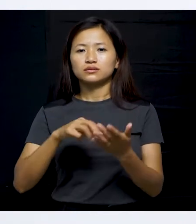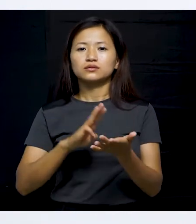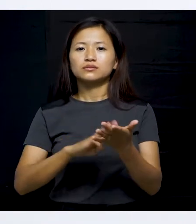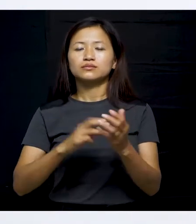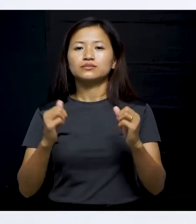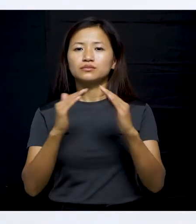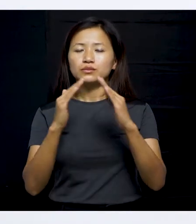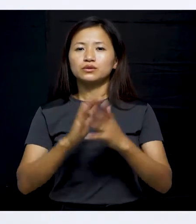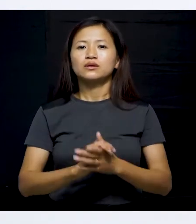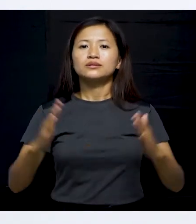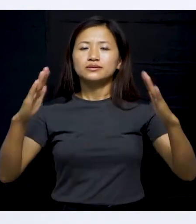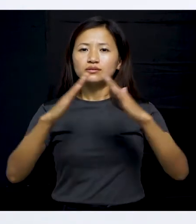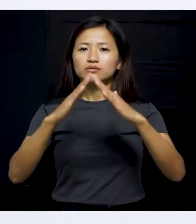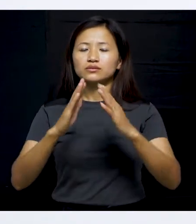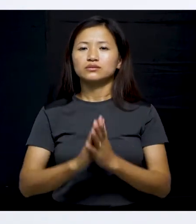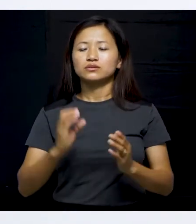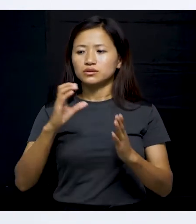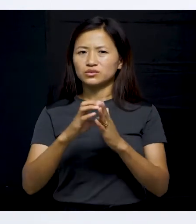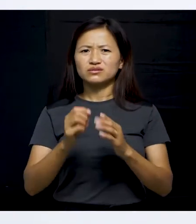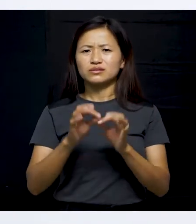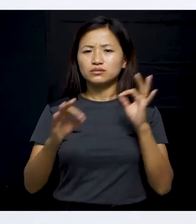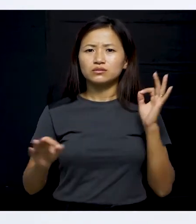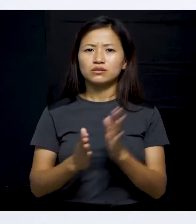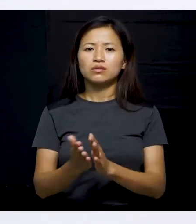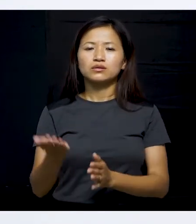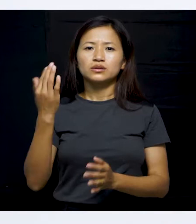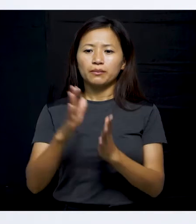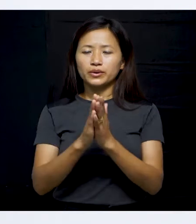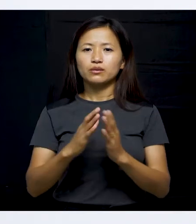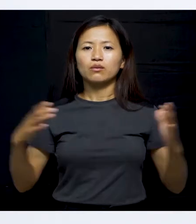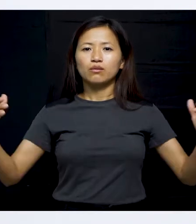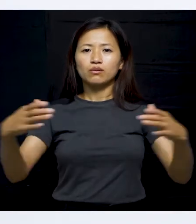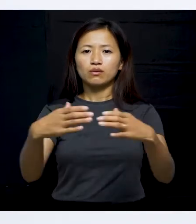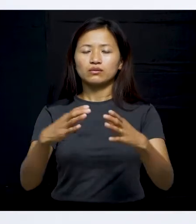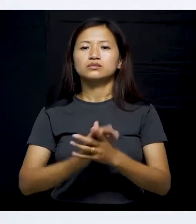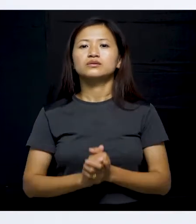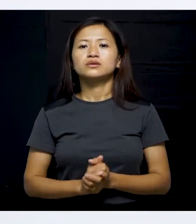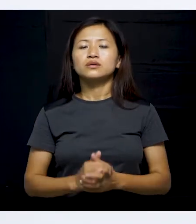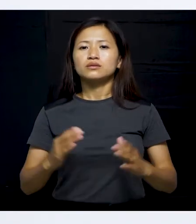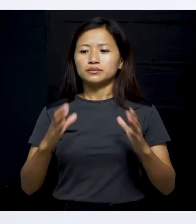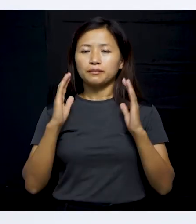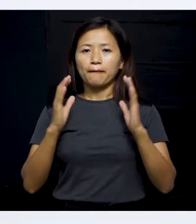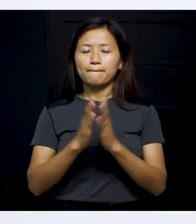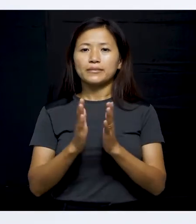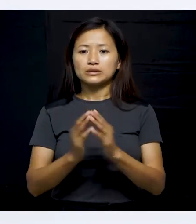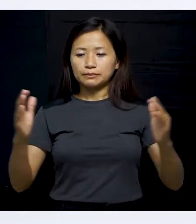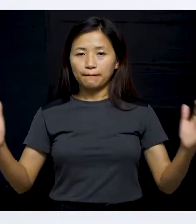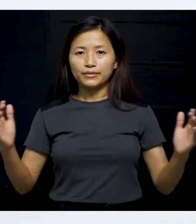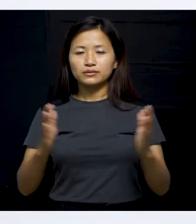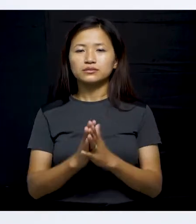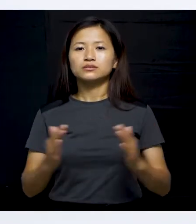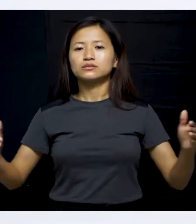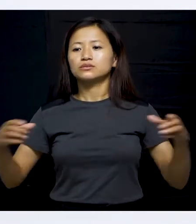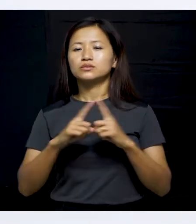Morung. So Morung is like a house, is like a dormitory. Dormitory is like a big hall. It's like a big room where all these boys and